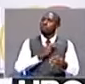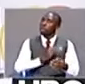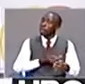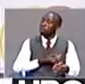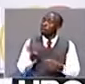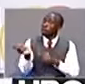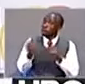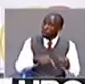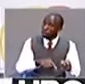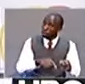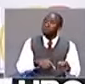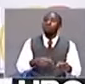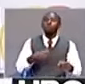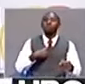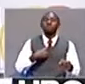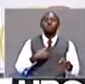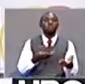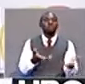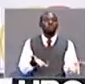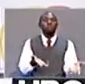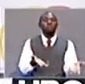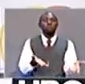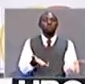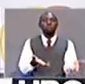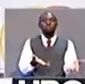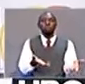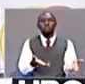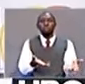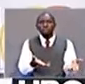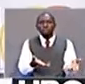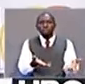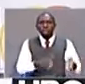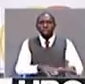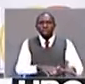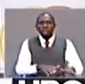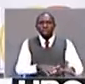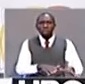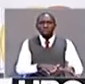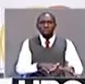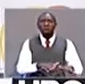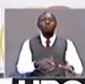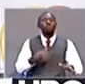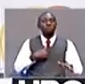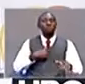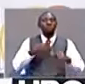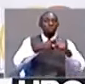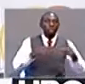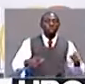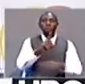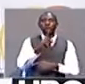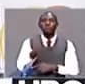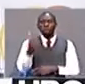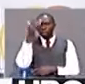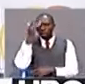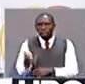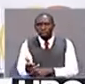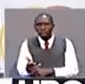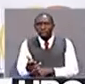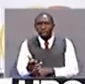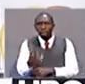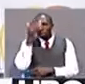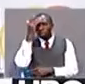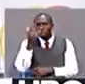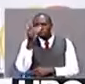come, we shall be dead. And I said, what do you mean we shall be dead? He said, we are going to kill each other. Why? Why are you going to kill each